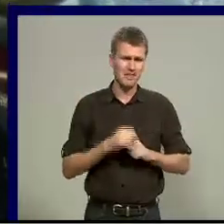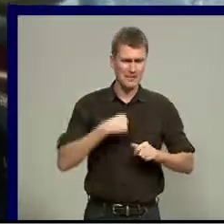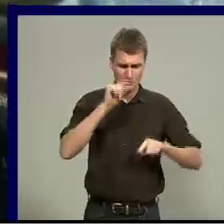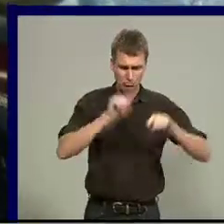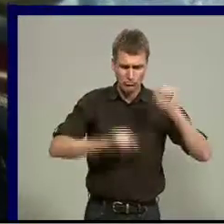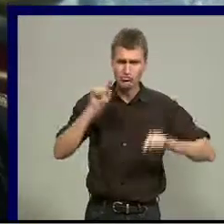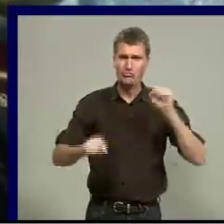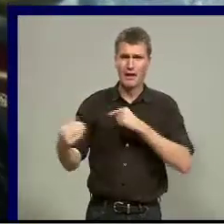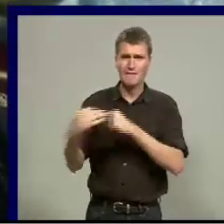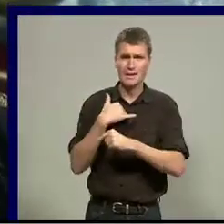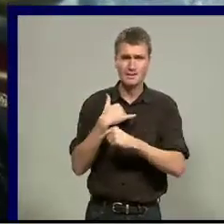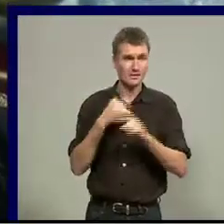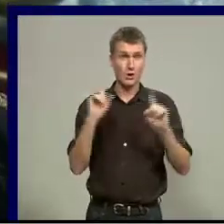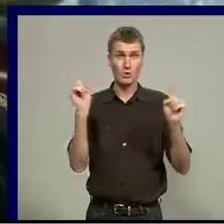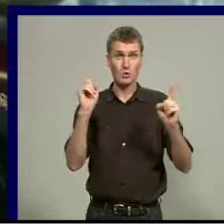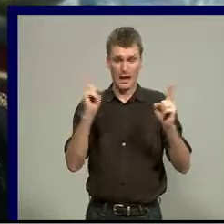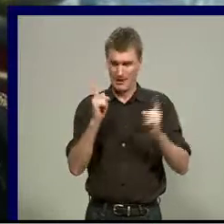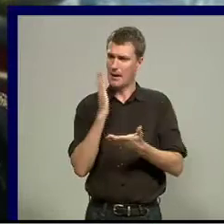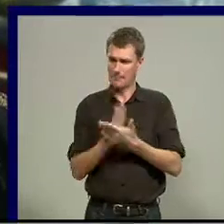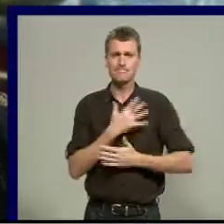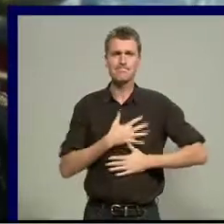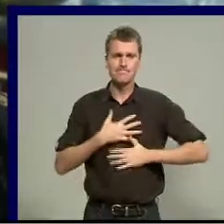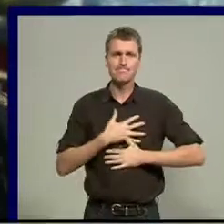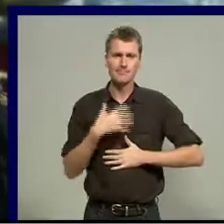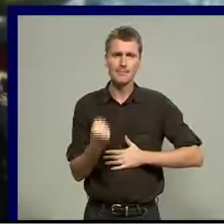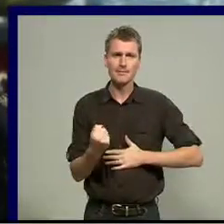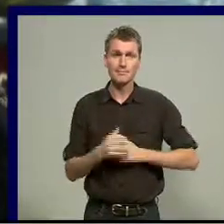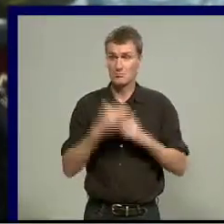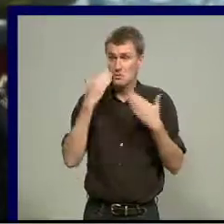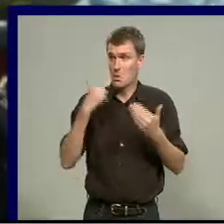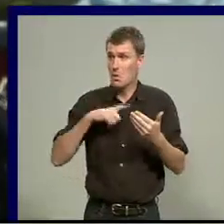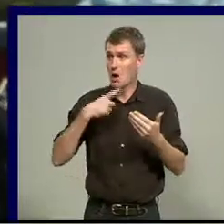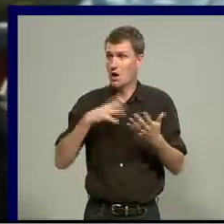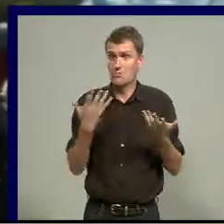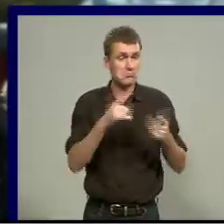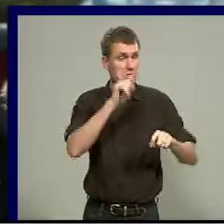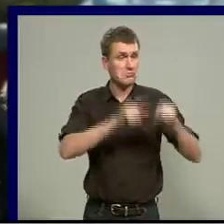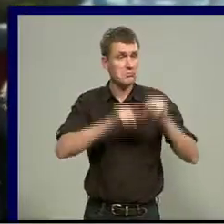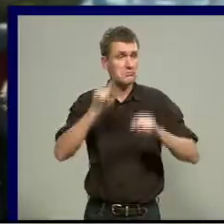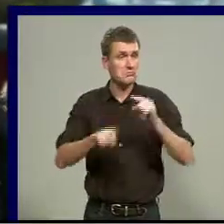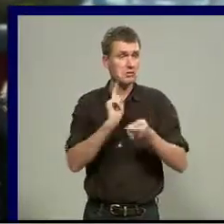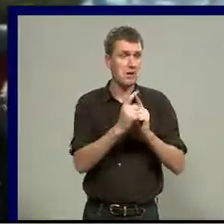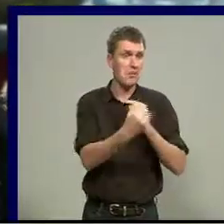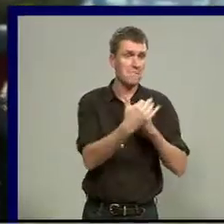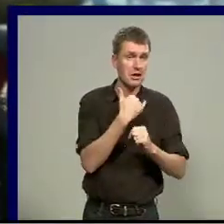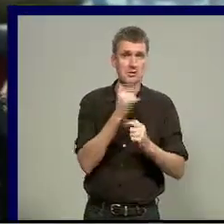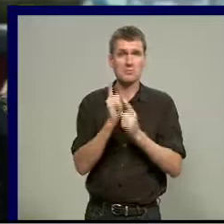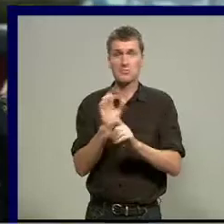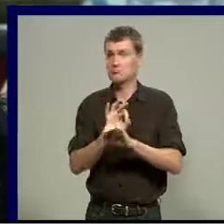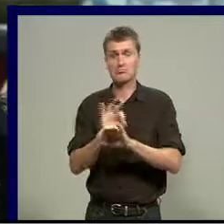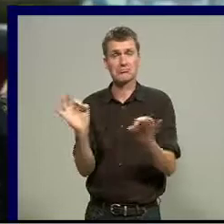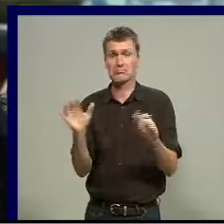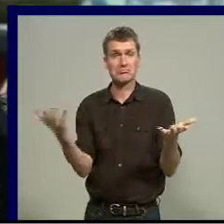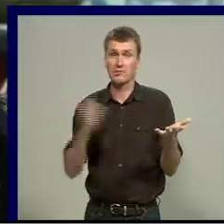but today it is. And I don't know why, maybe just different times it does affect you, other days